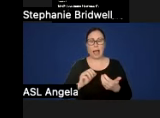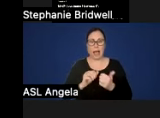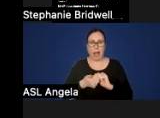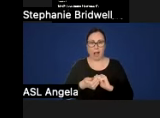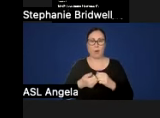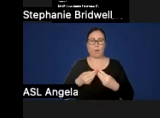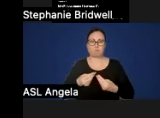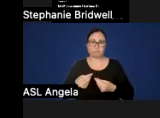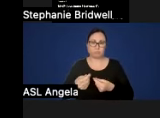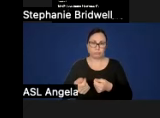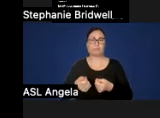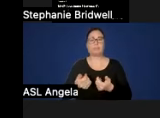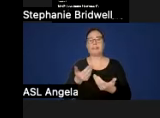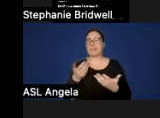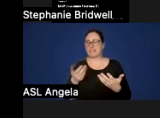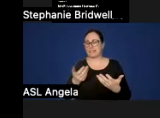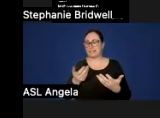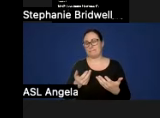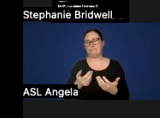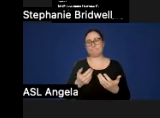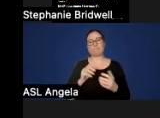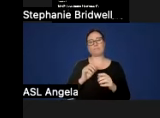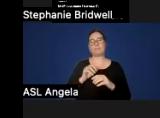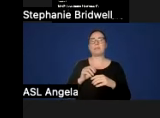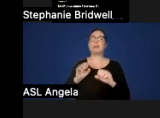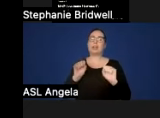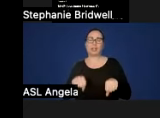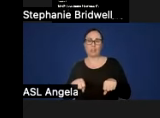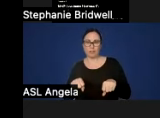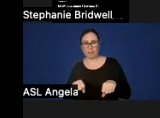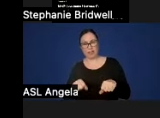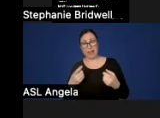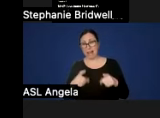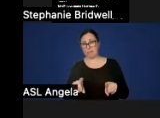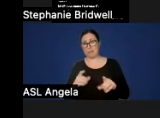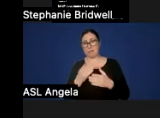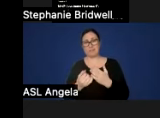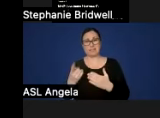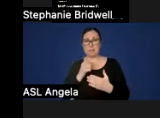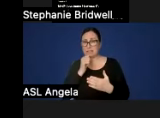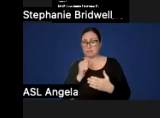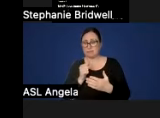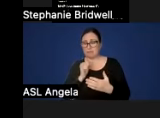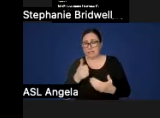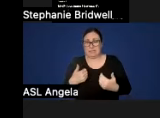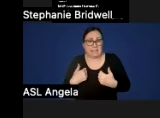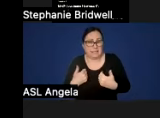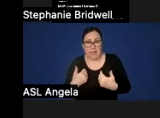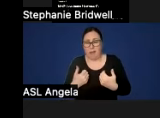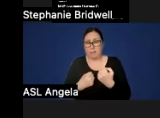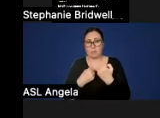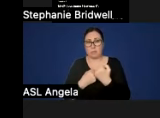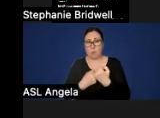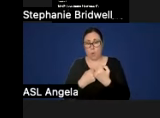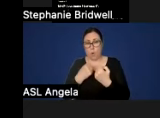someone maybe doesn't have that support, like all those kinds of things. And so really thinking about, you know, how does that